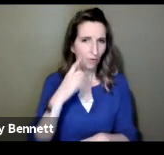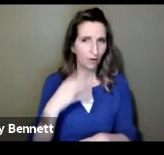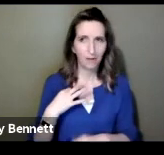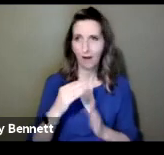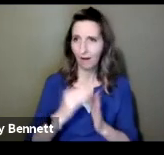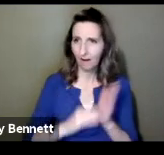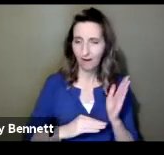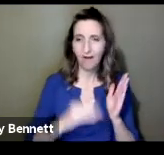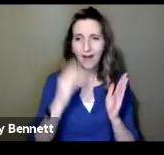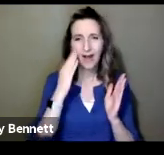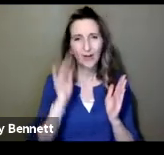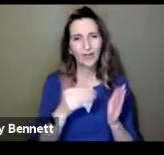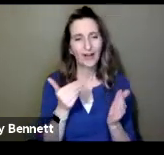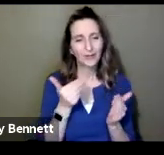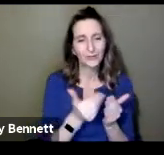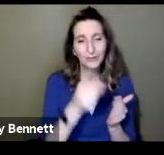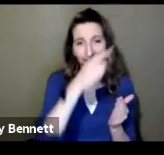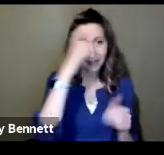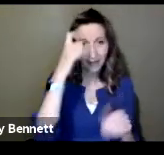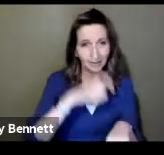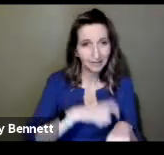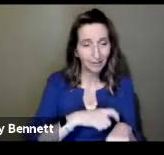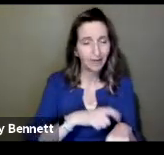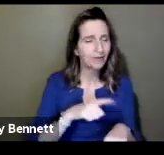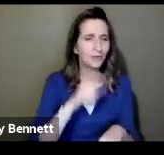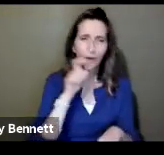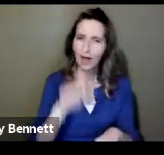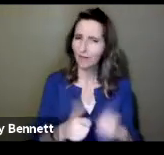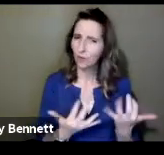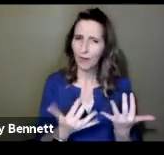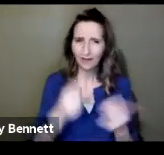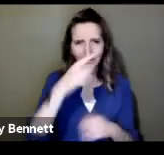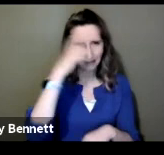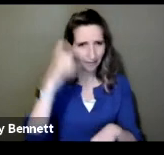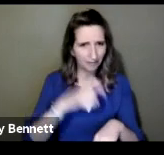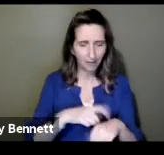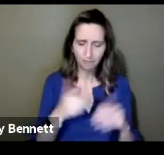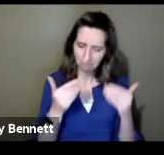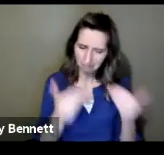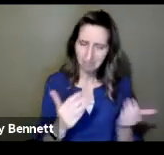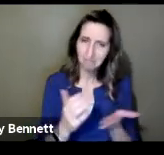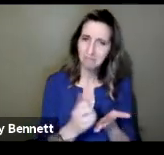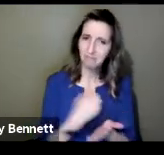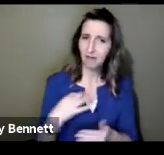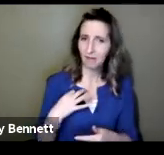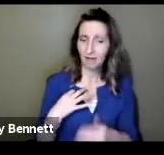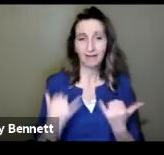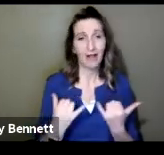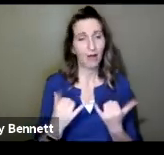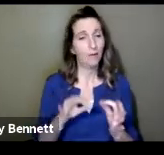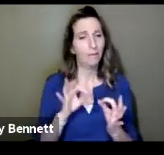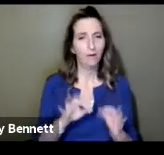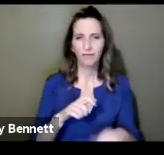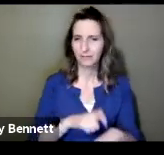I know summer is coming up, but you do not have to wait till the summer to get those applications in. Now is a great time to